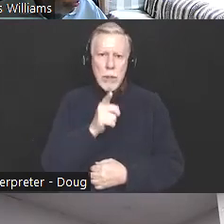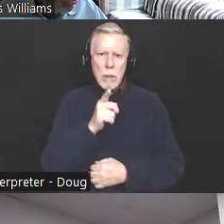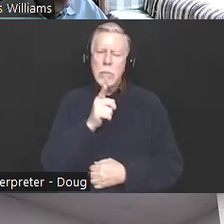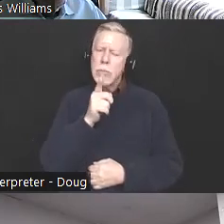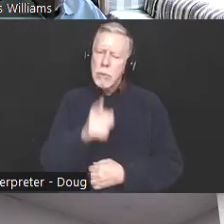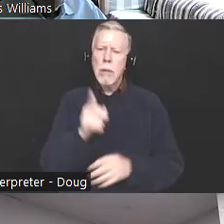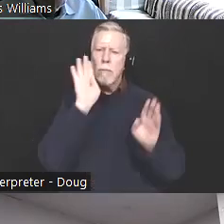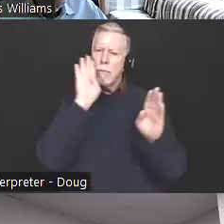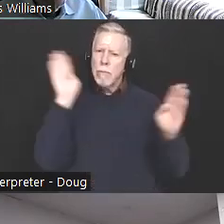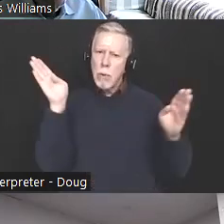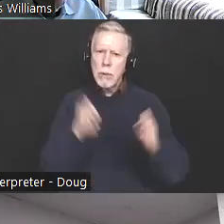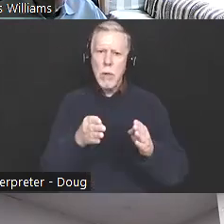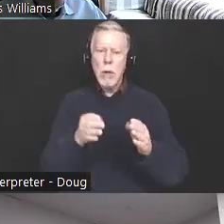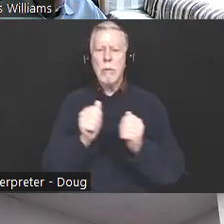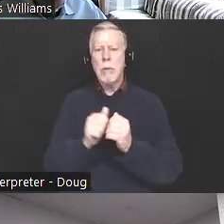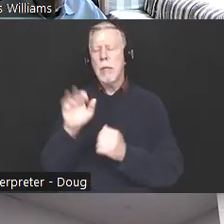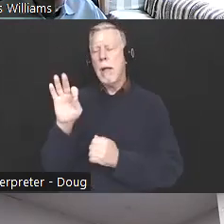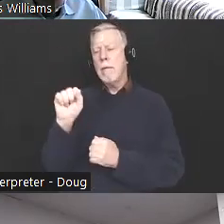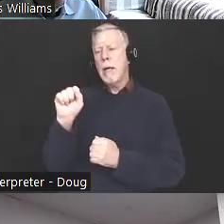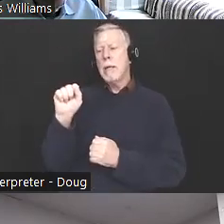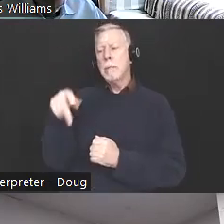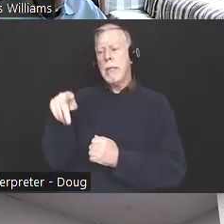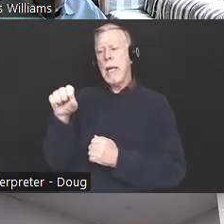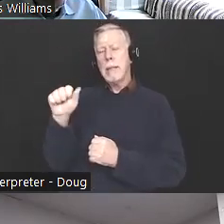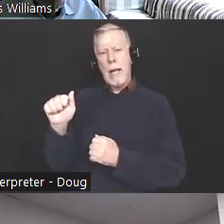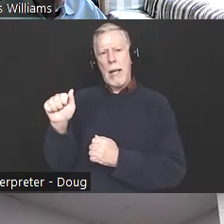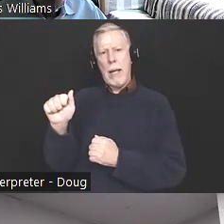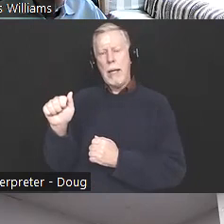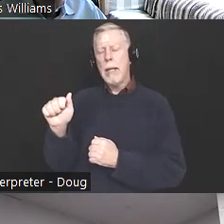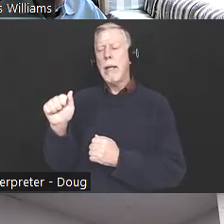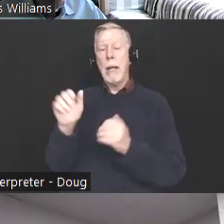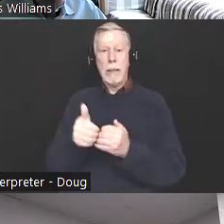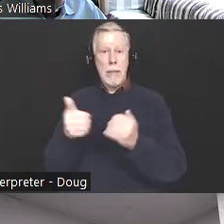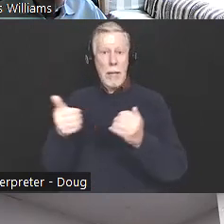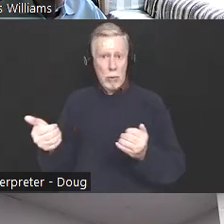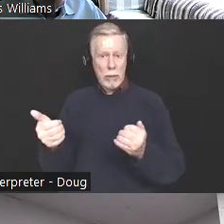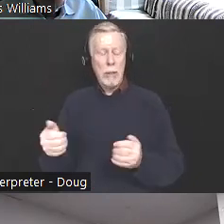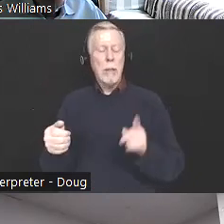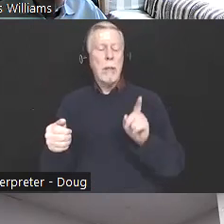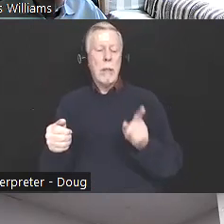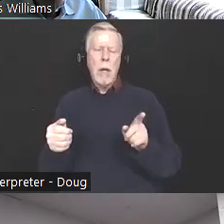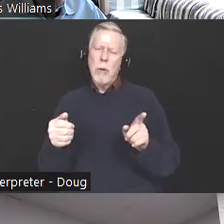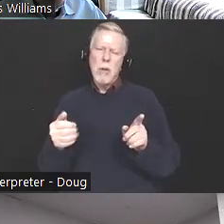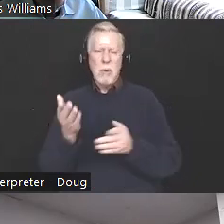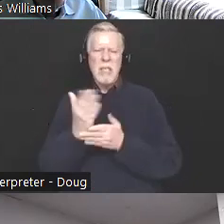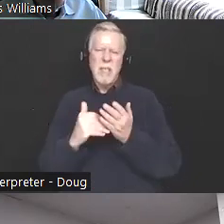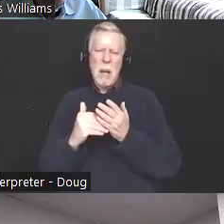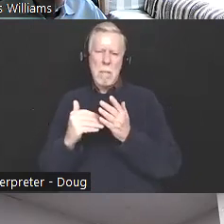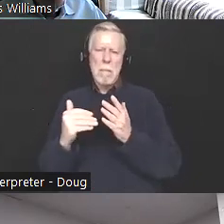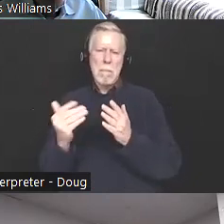focusing on between FFPSA, and then we also, separate from FFPSA, although there is an intersection there,